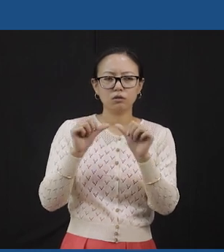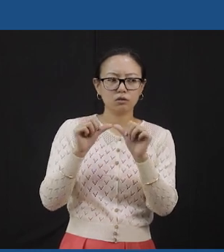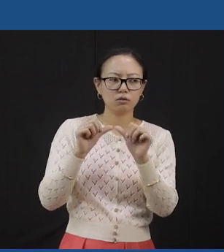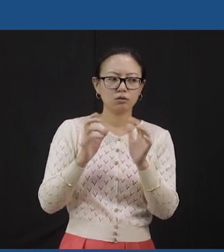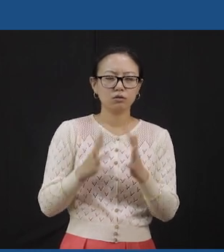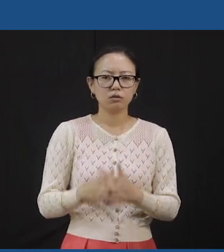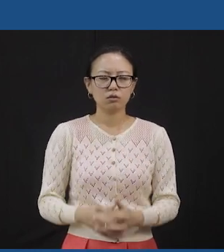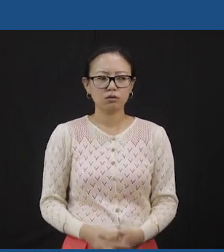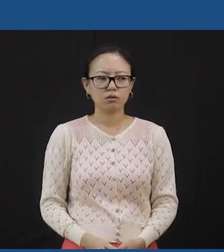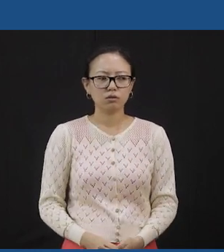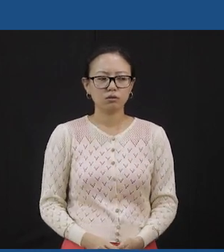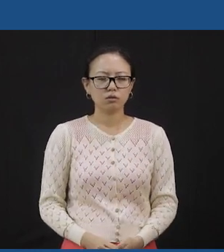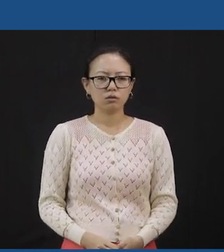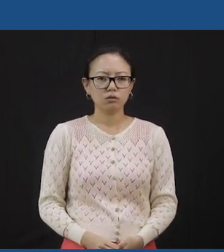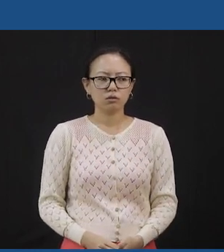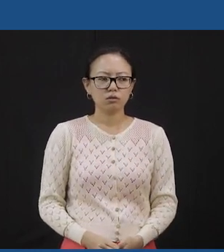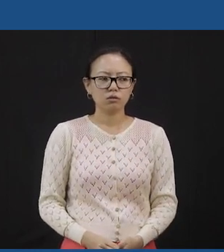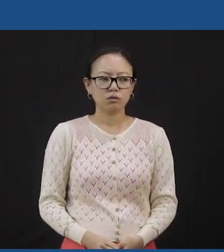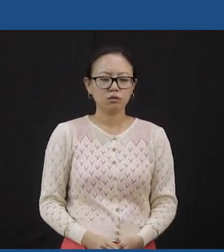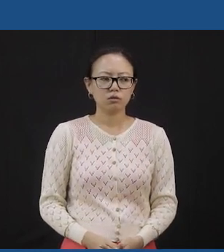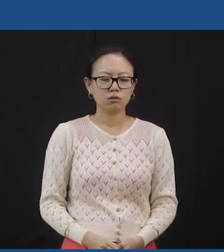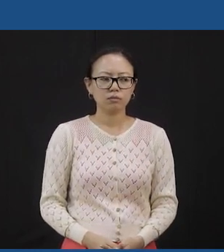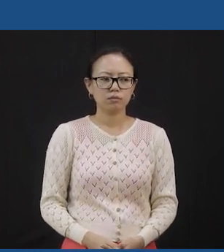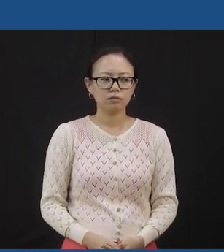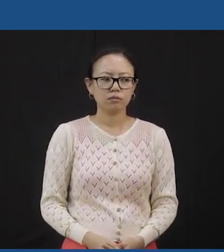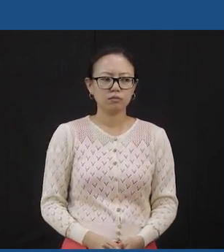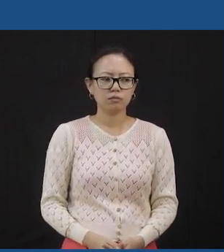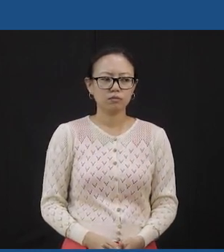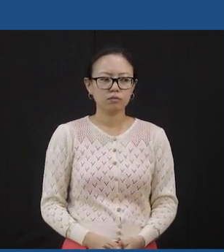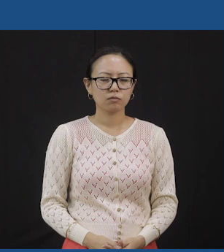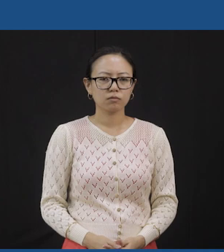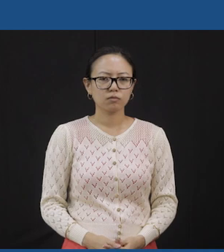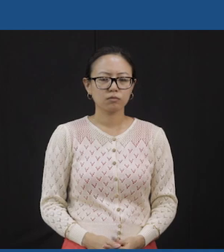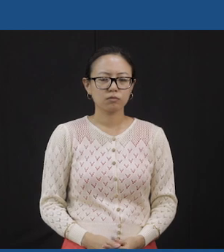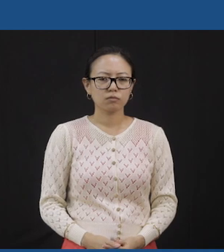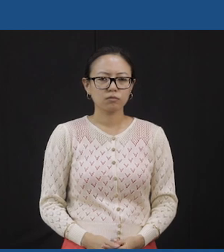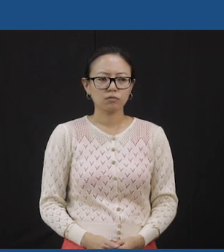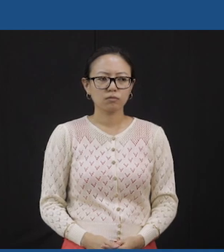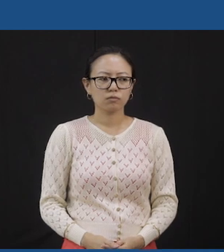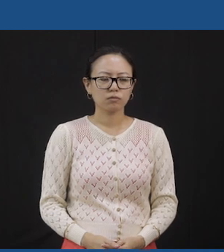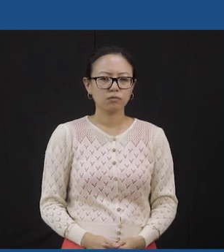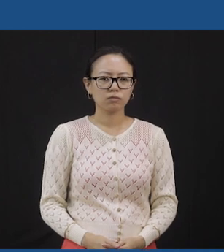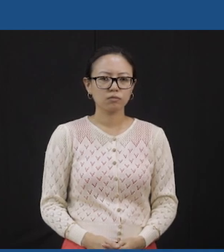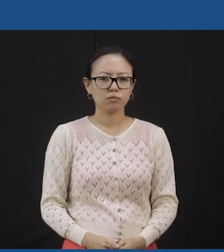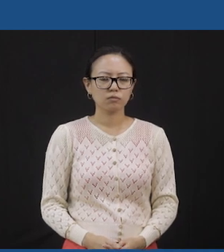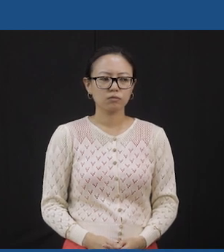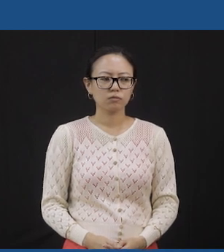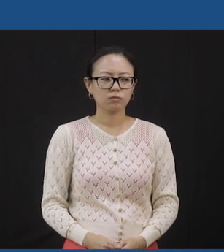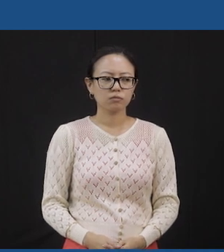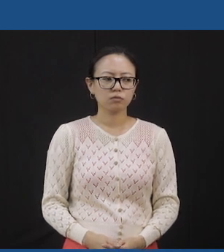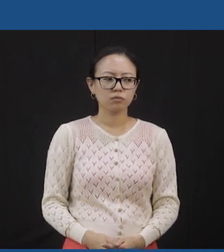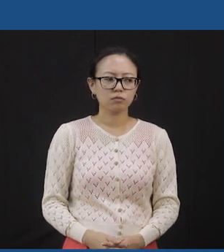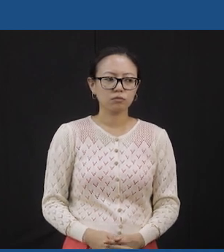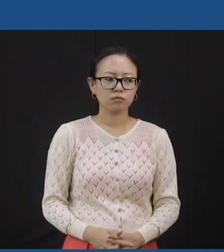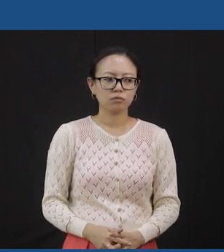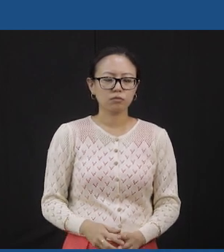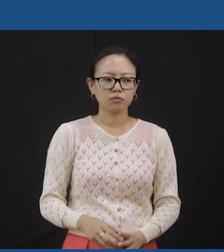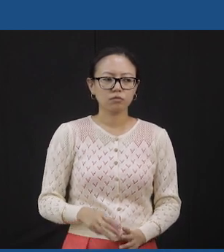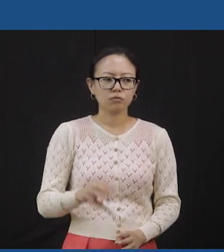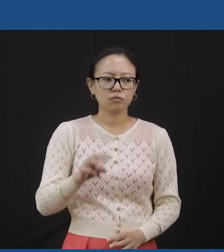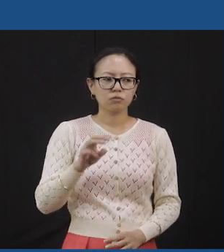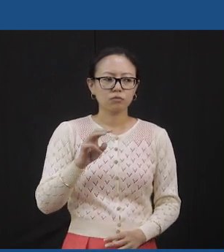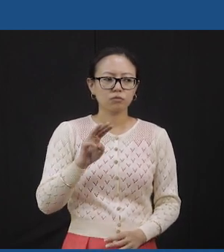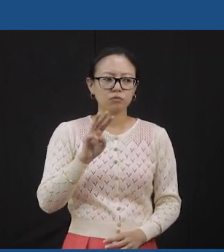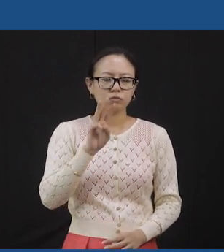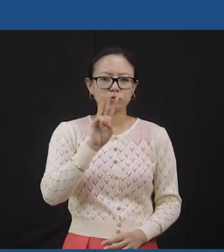sum minus the first addend. You will get the answer second addend. Okay. So here, 3 minus 5, it